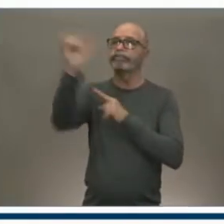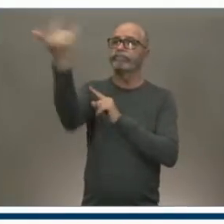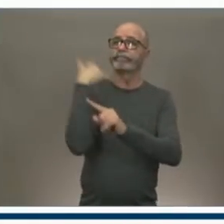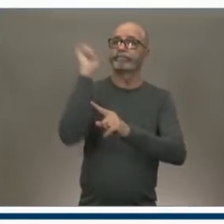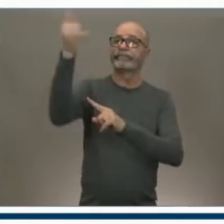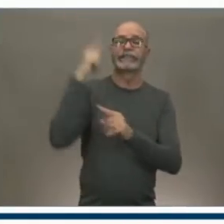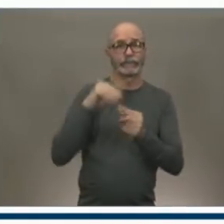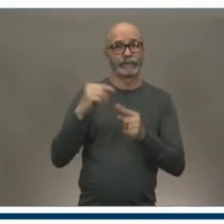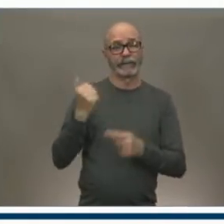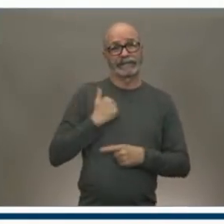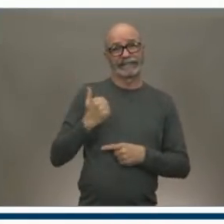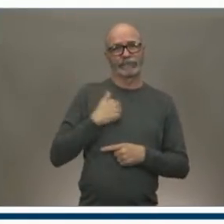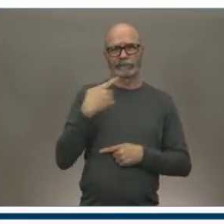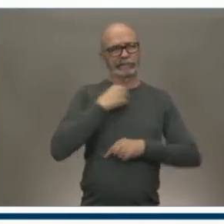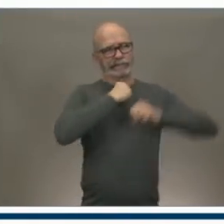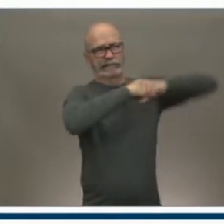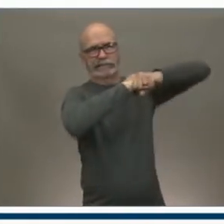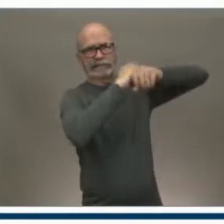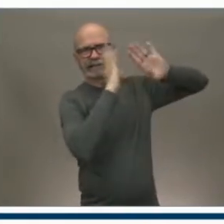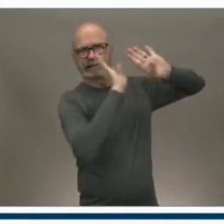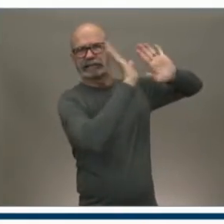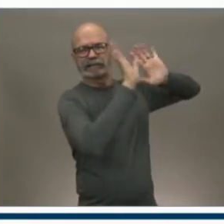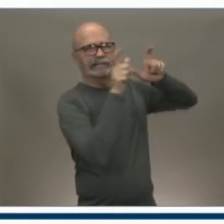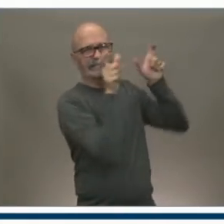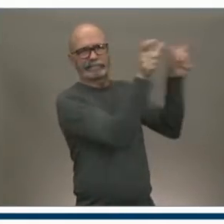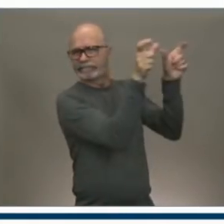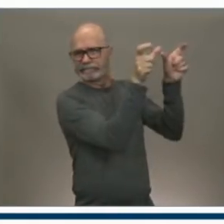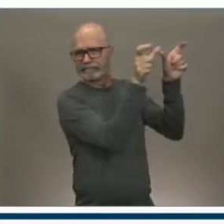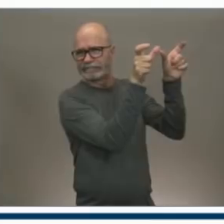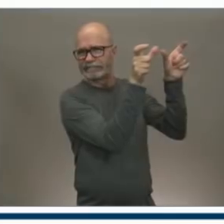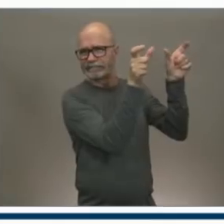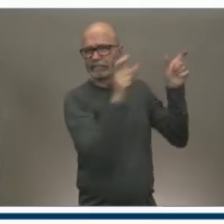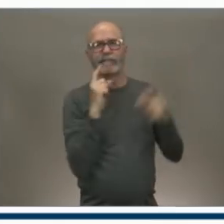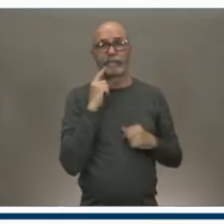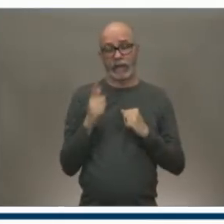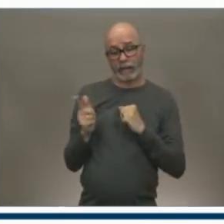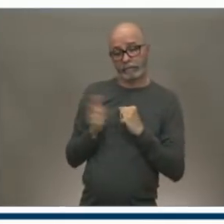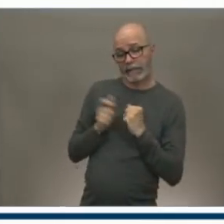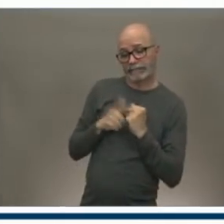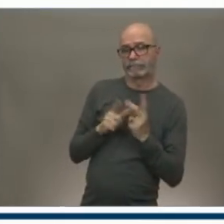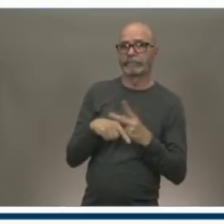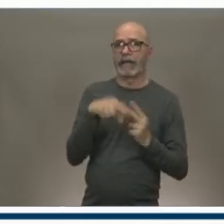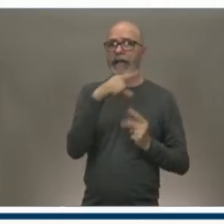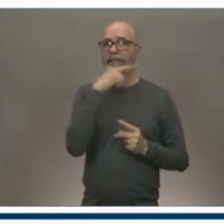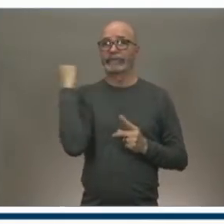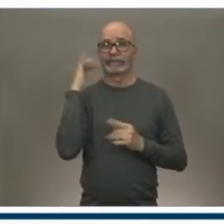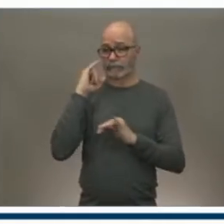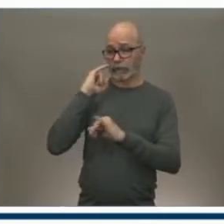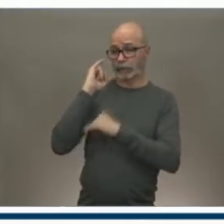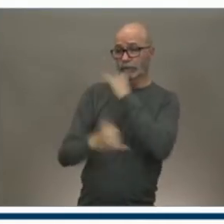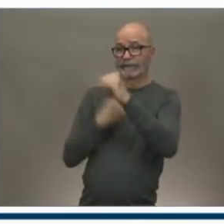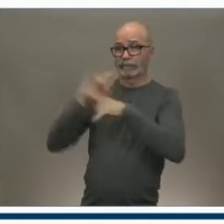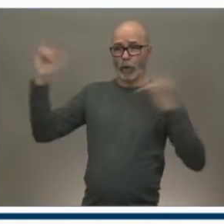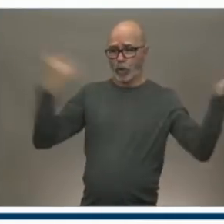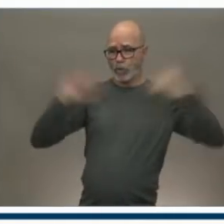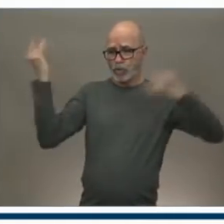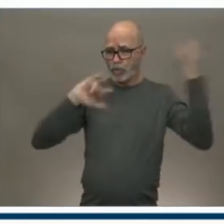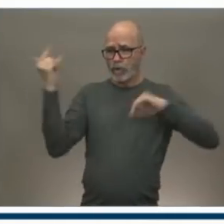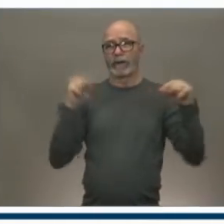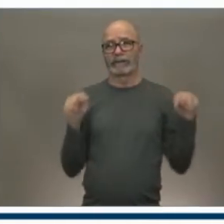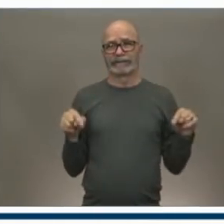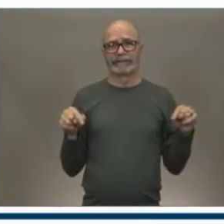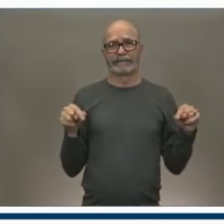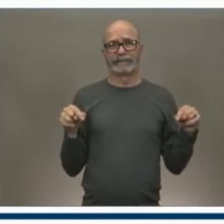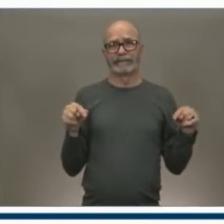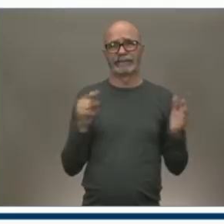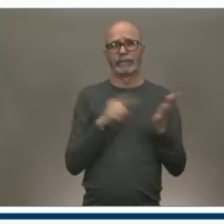spread of COVID variants. Moncton and Halifax are closed to international flights. The seafood and farming industries are concerned about how